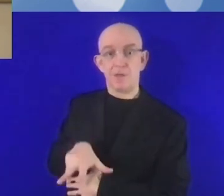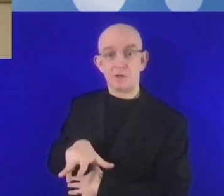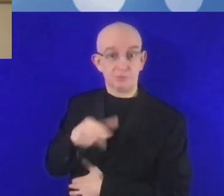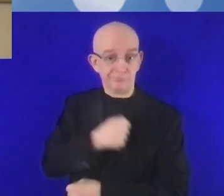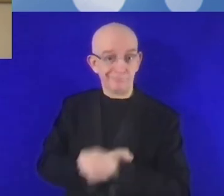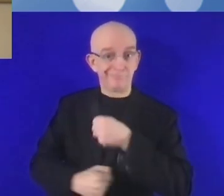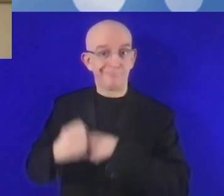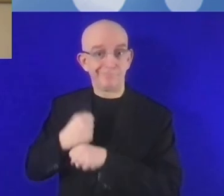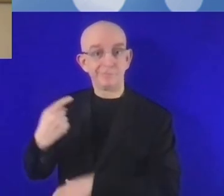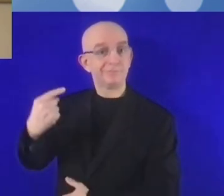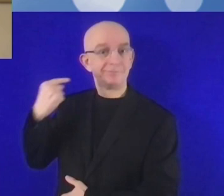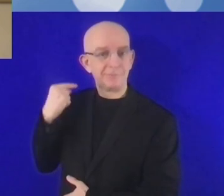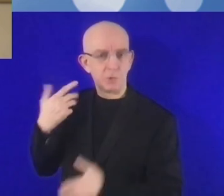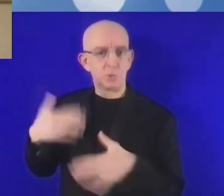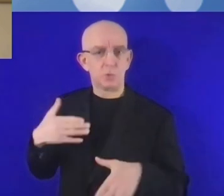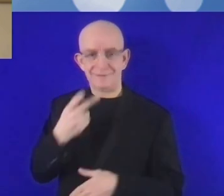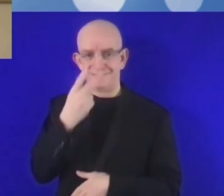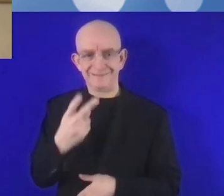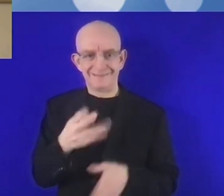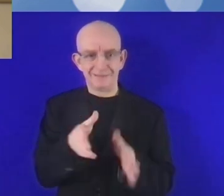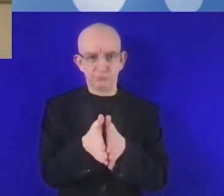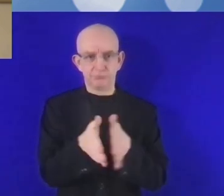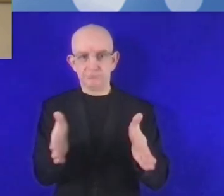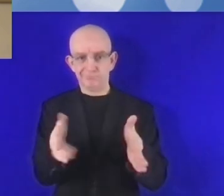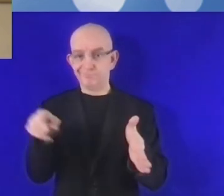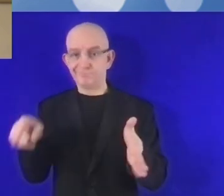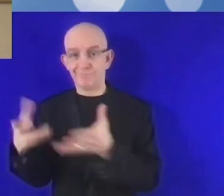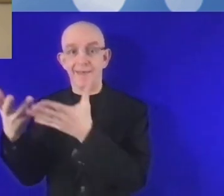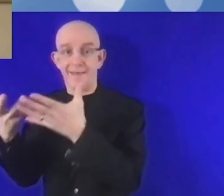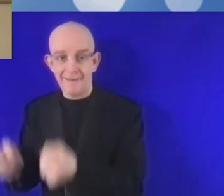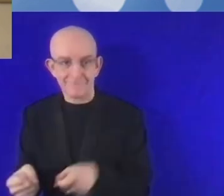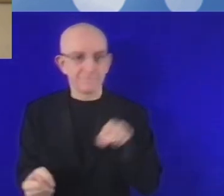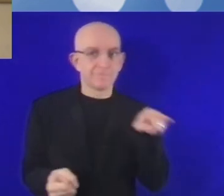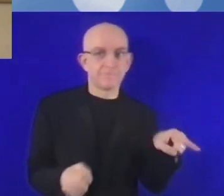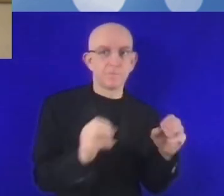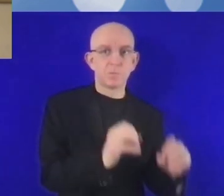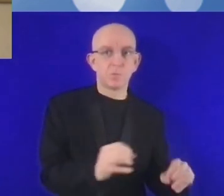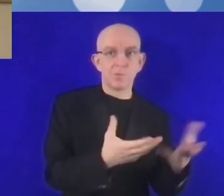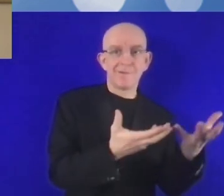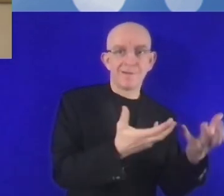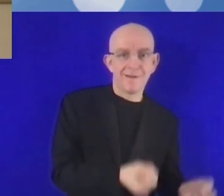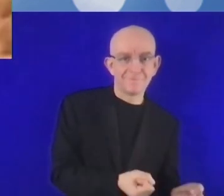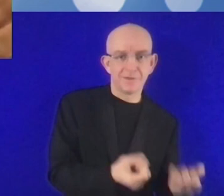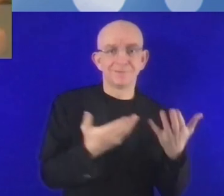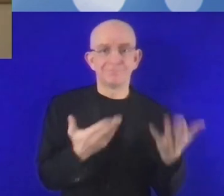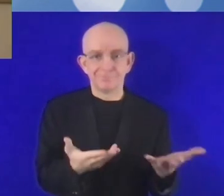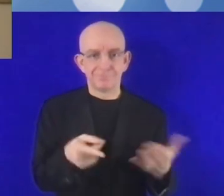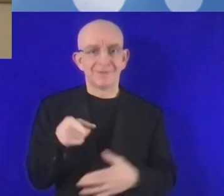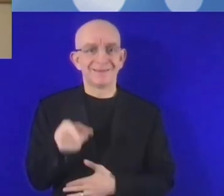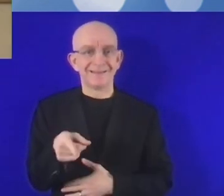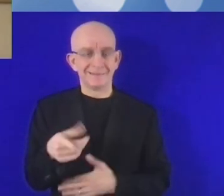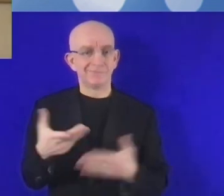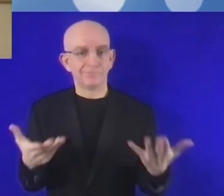March last year into the first couple of waves across markets that for those who had access to the internet, they were able to carry